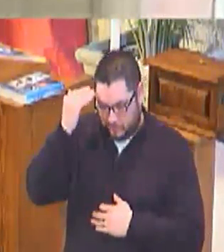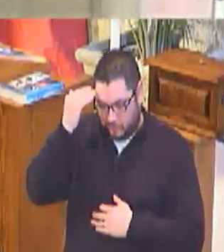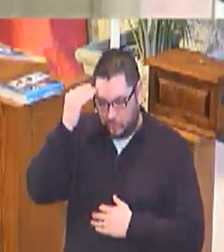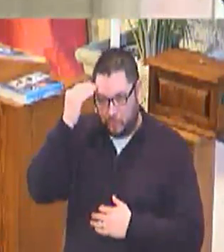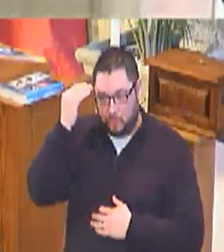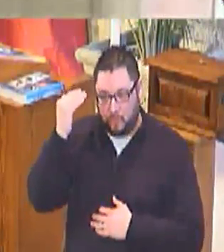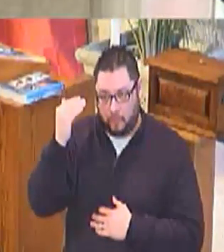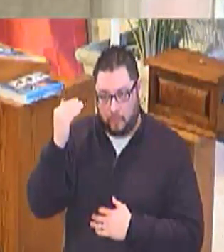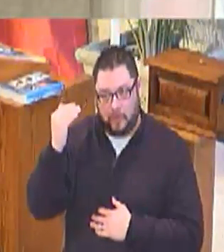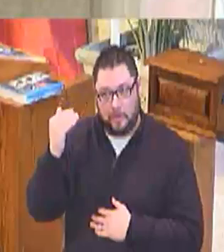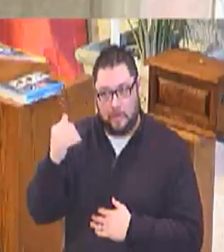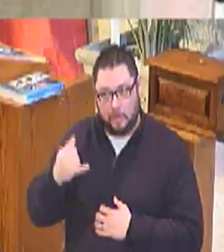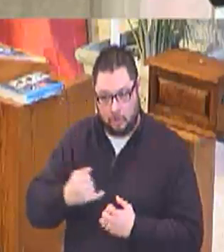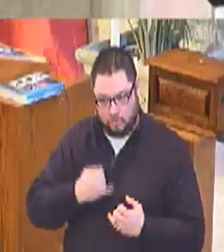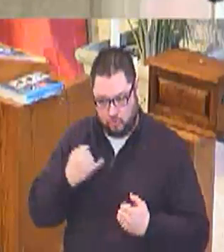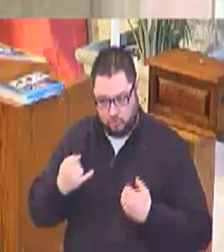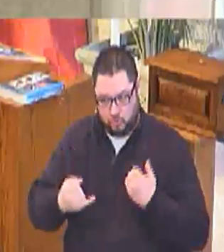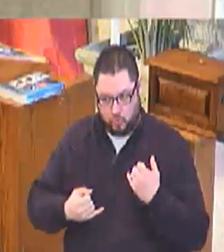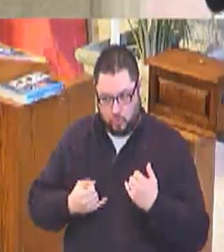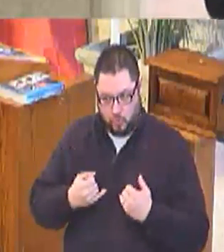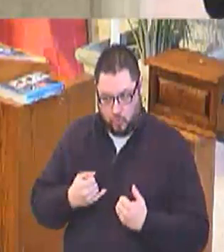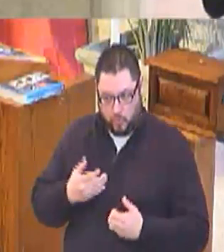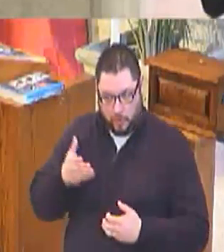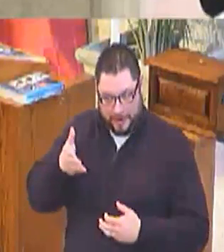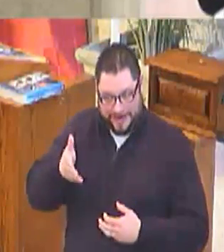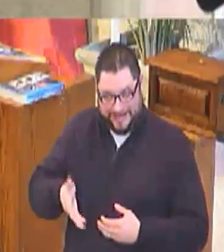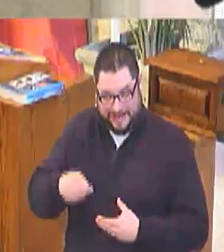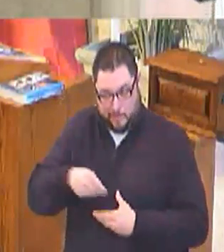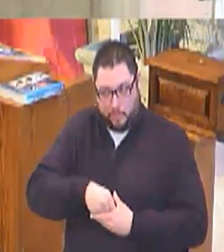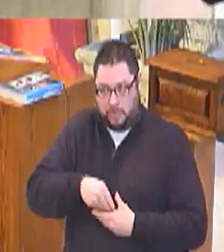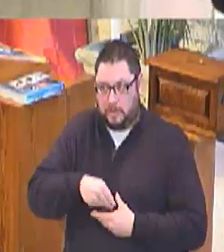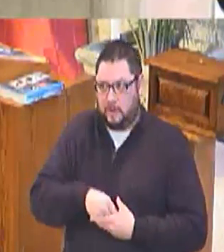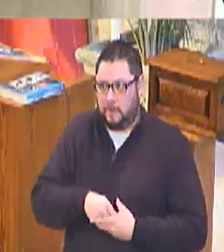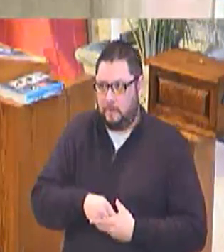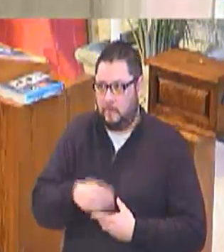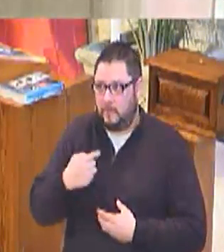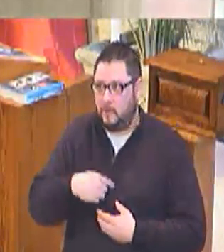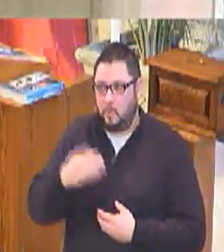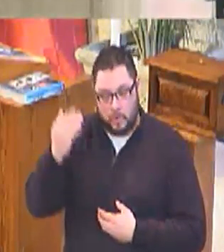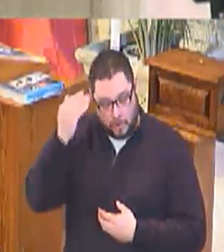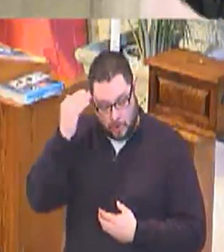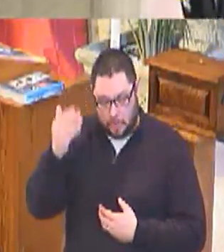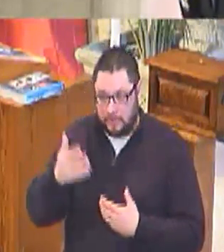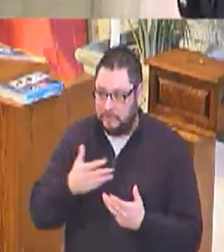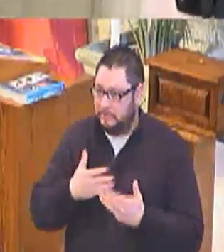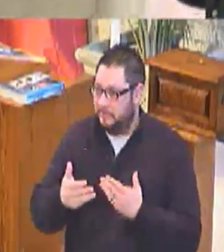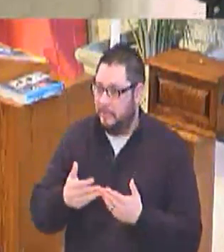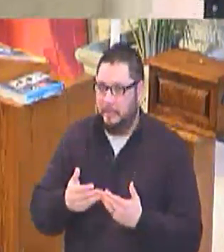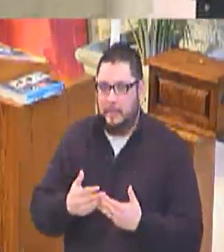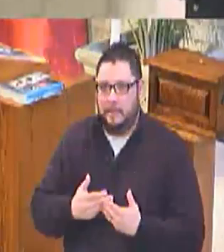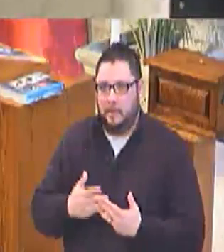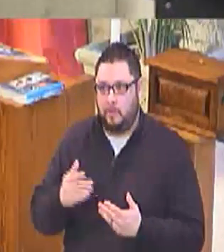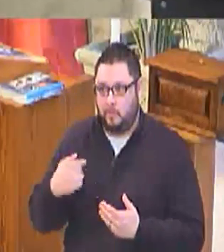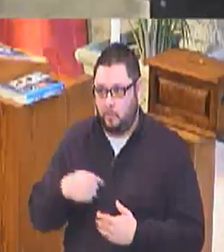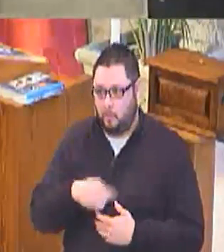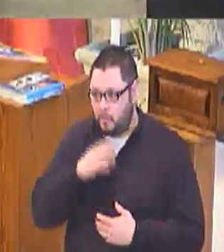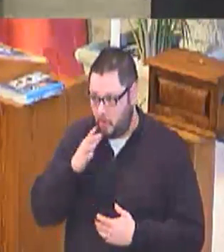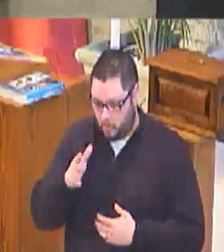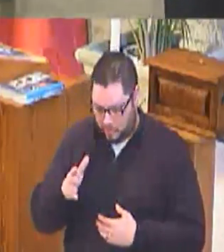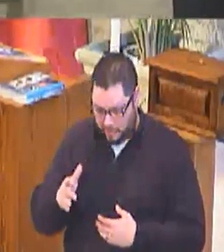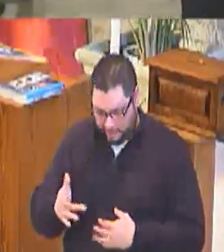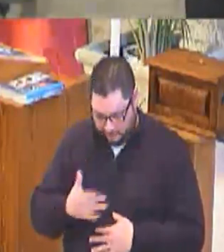that joy is present within. And we know, even at some level, that we will